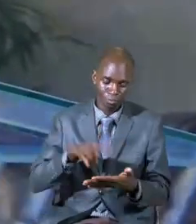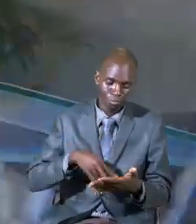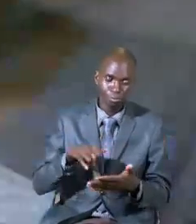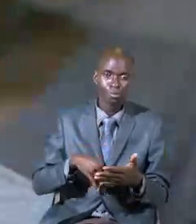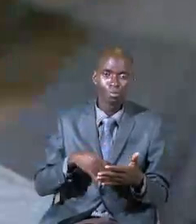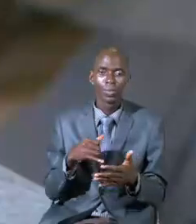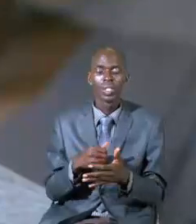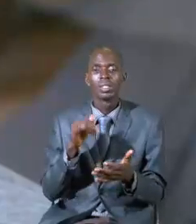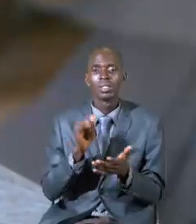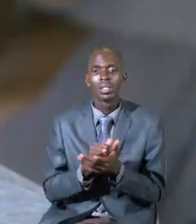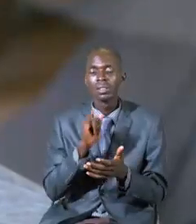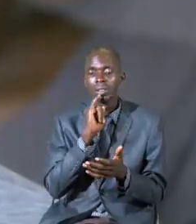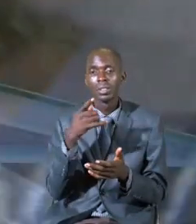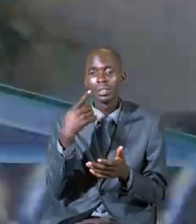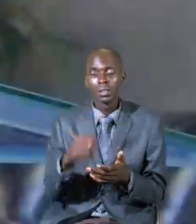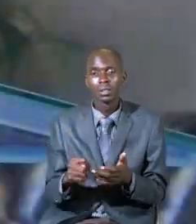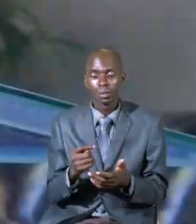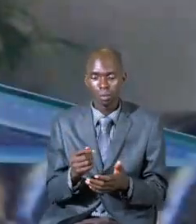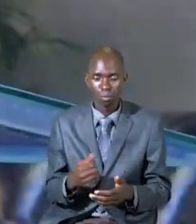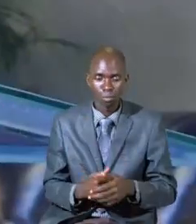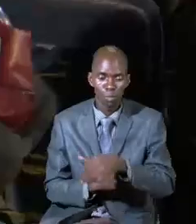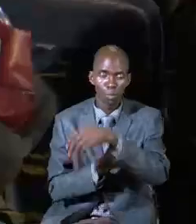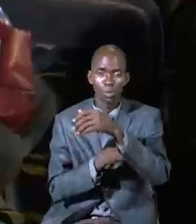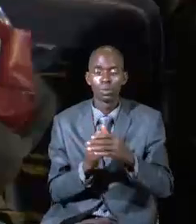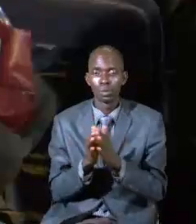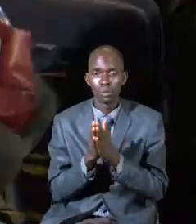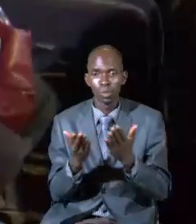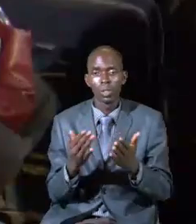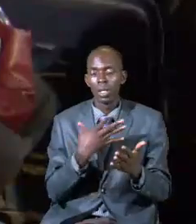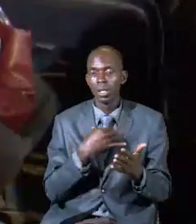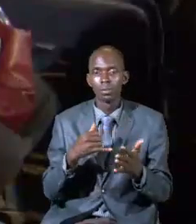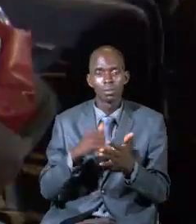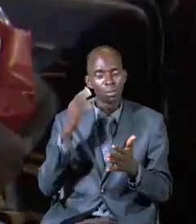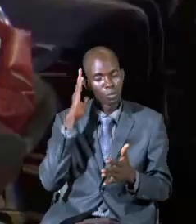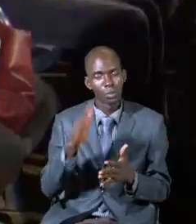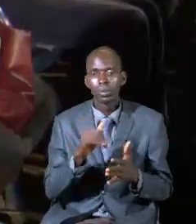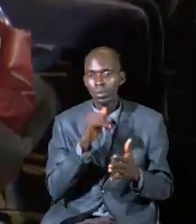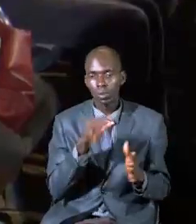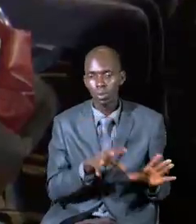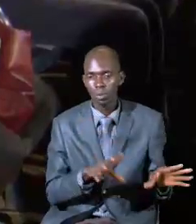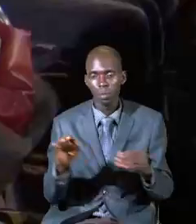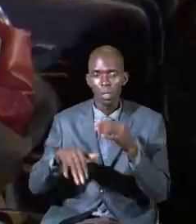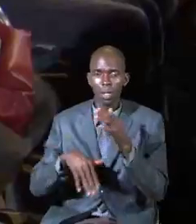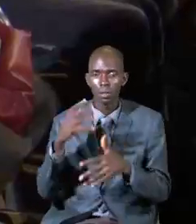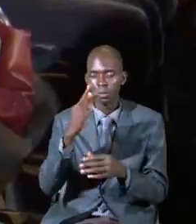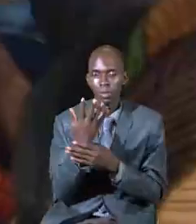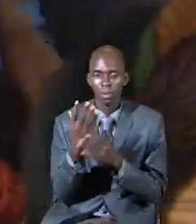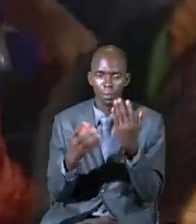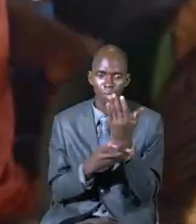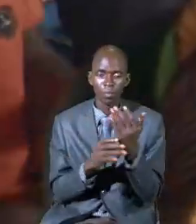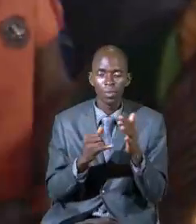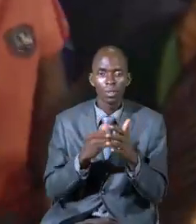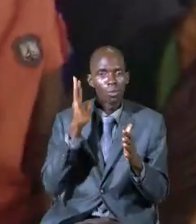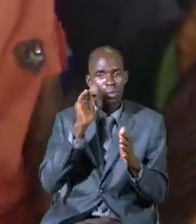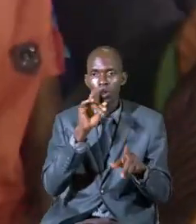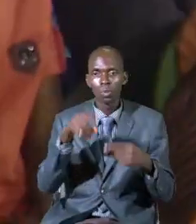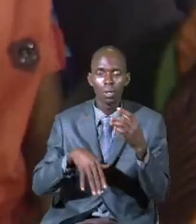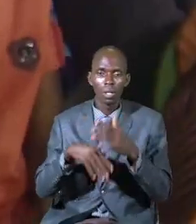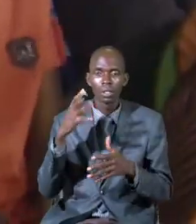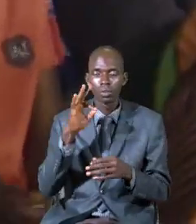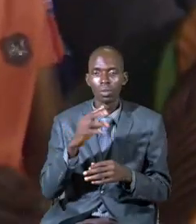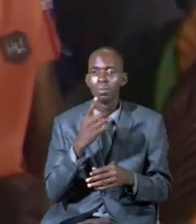manual. It will not depart from your hand. It will not depart from your mouth. And then when you want